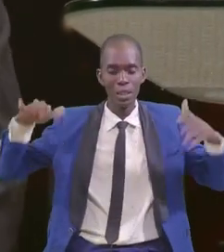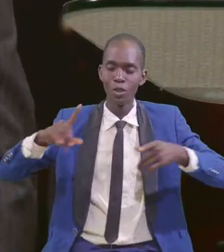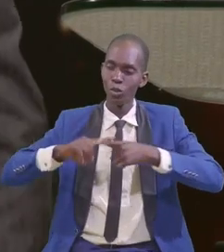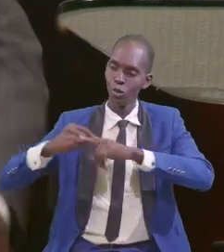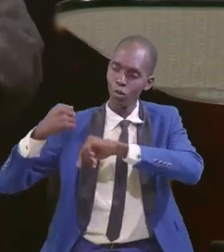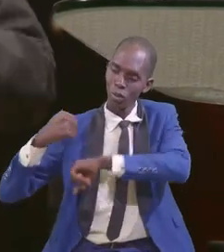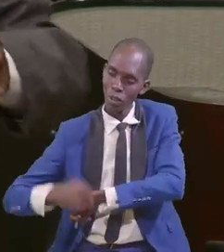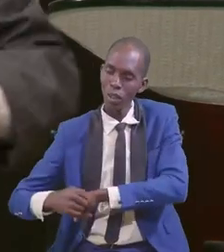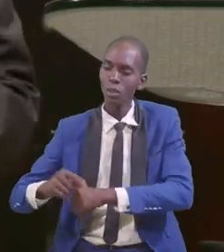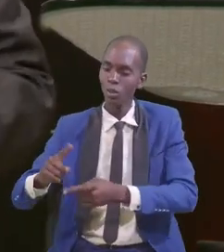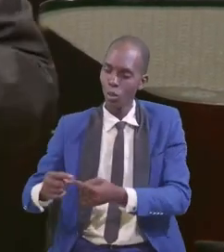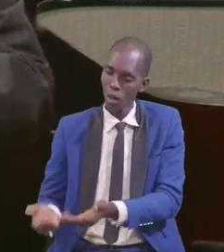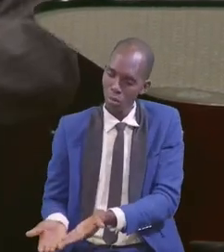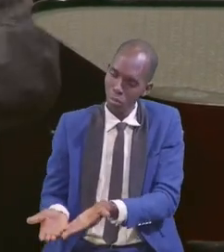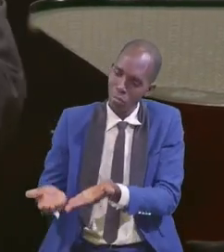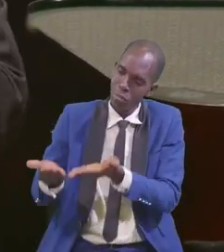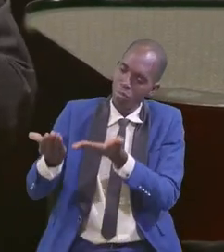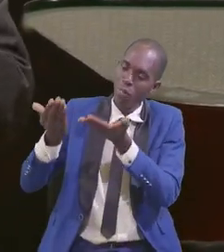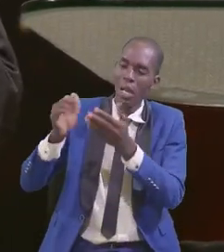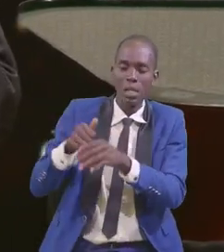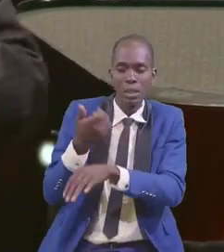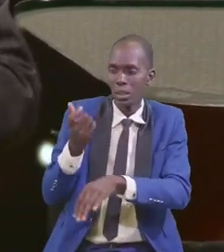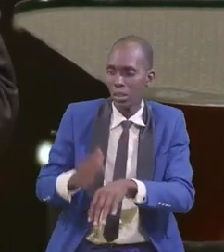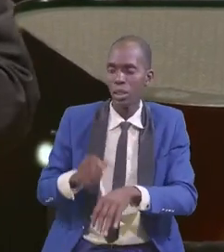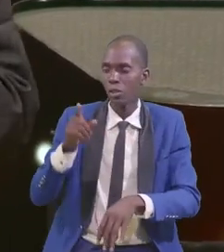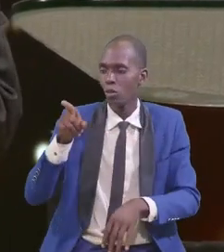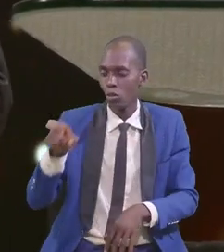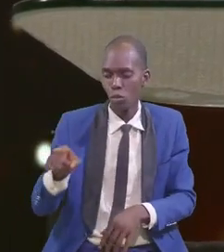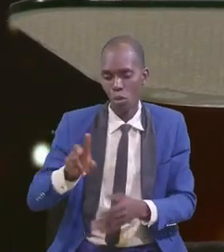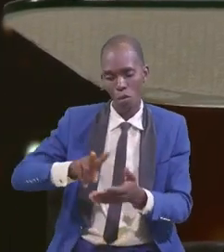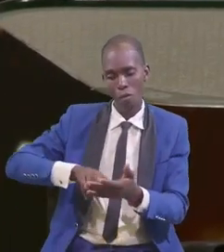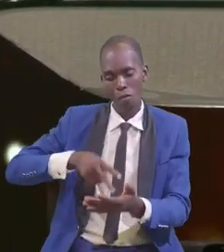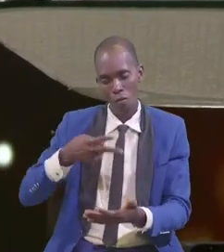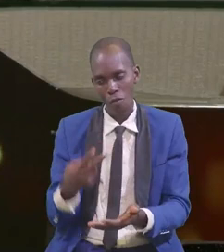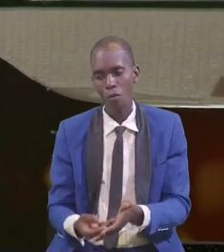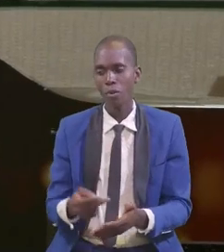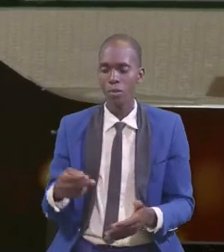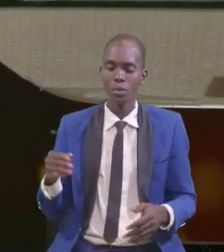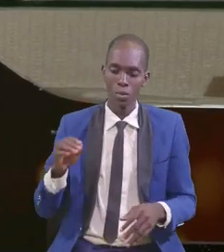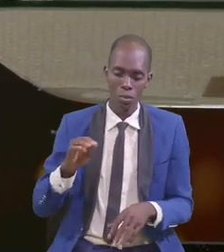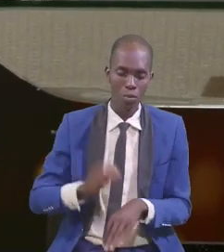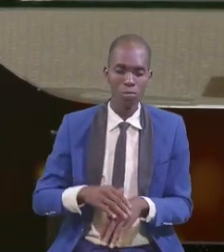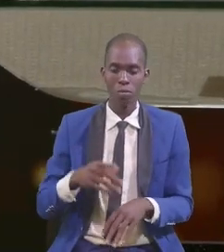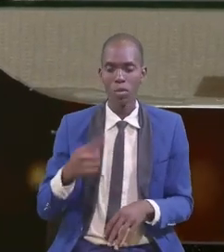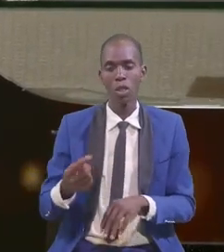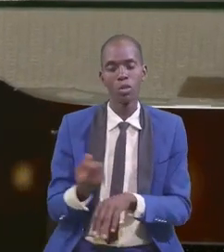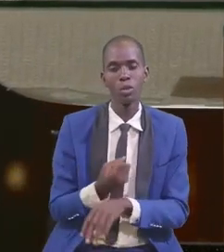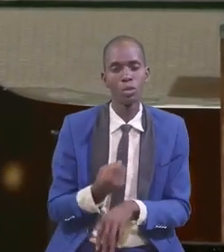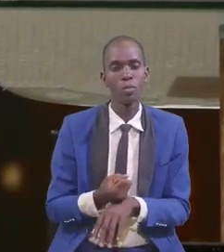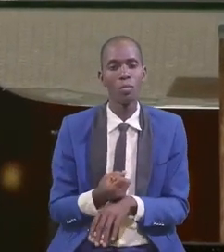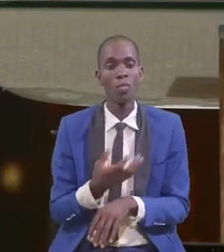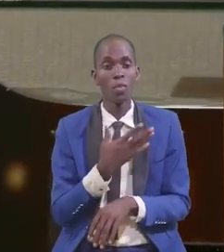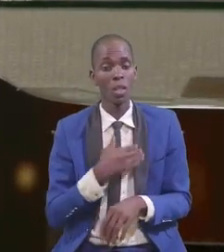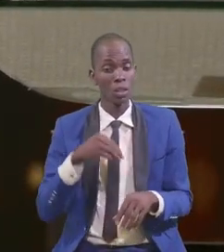thee up, lest thou dash, lest at any time thou dash thy foot against a stone. Look at